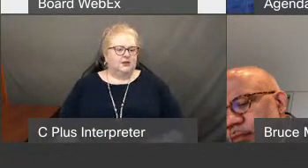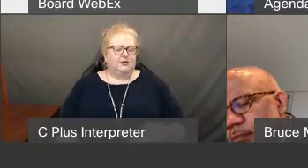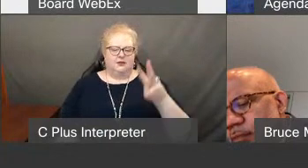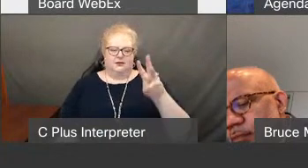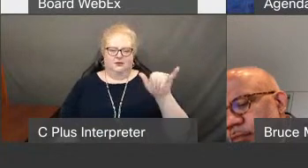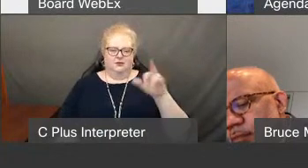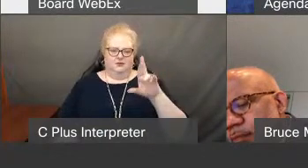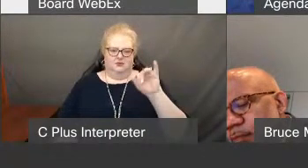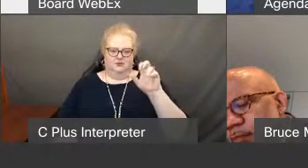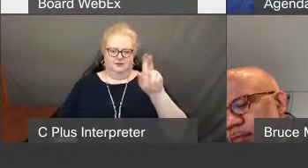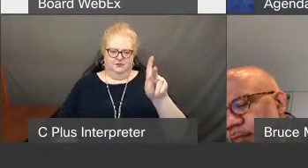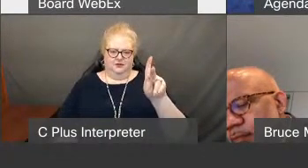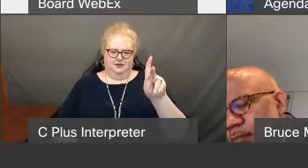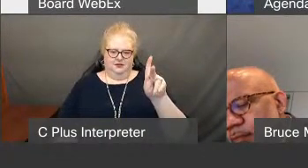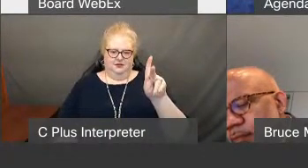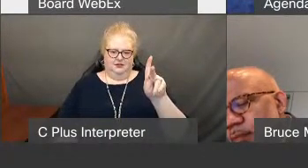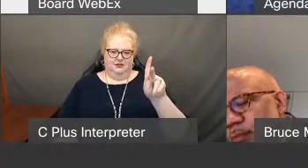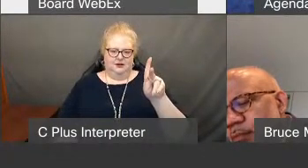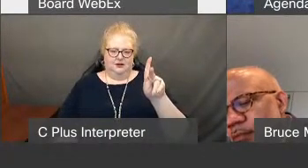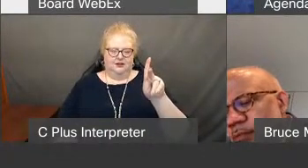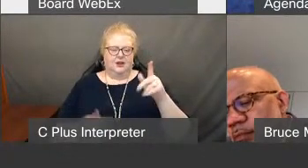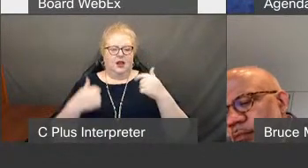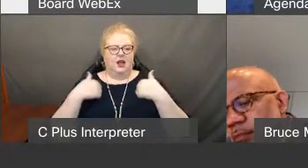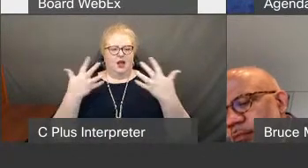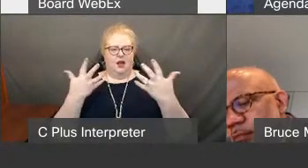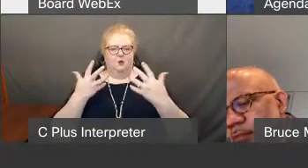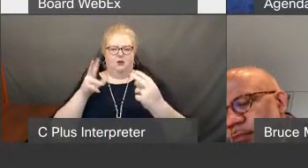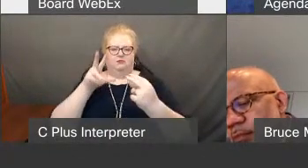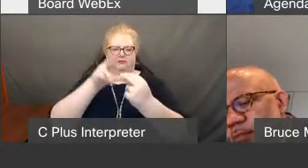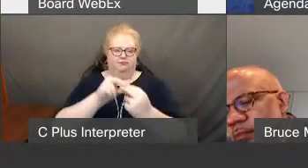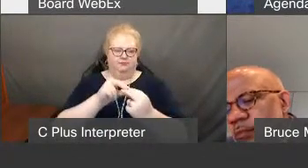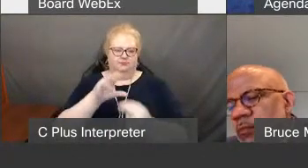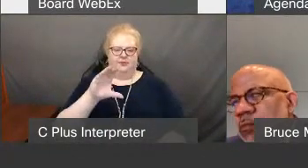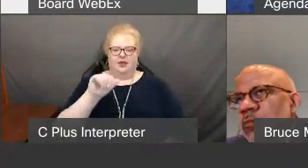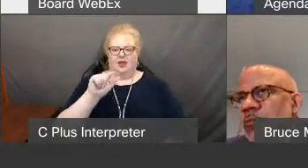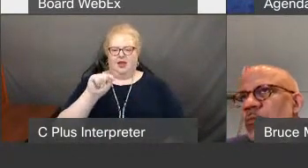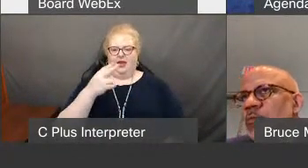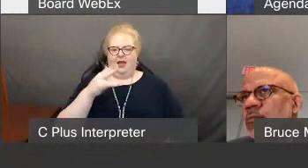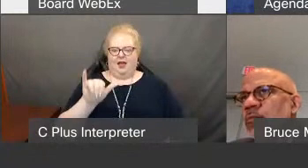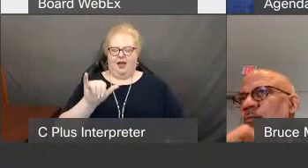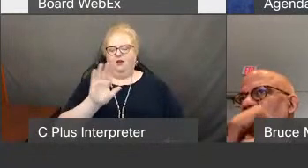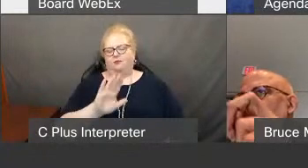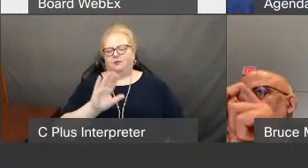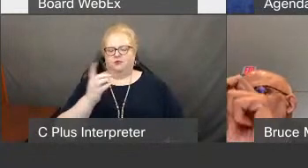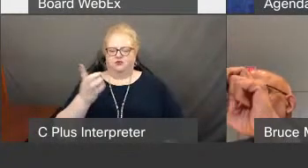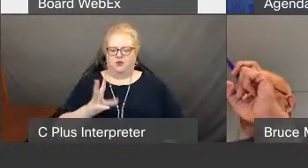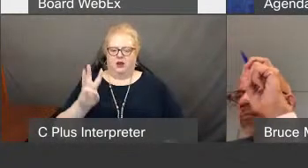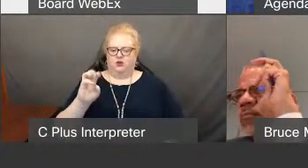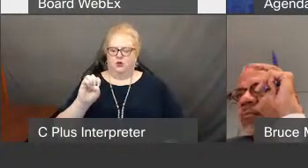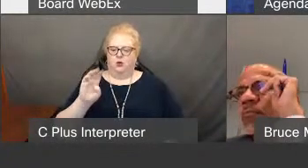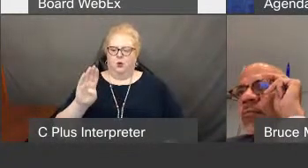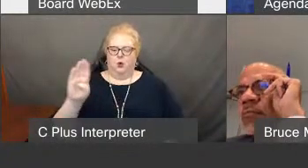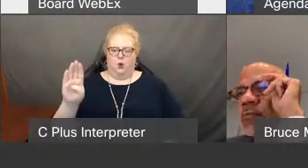Thank you. I just wanted to jump in on Kathy's comments, or Director Webb's comments on the waiting.